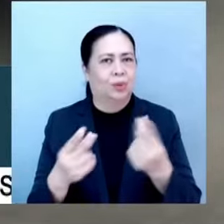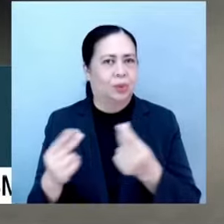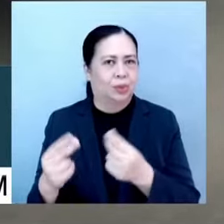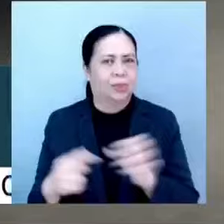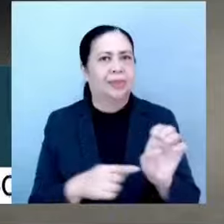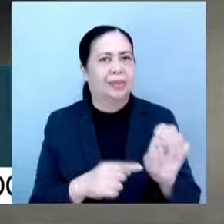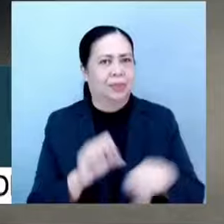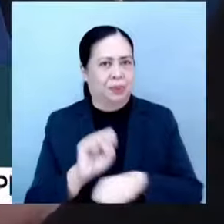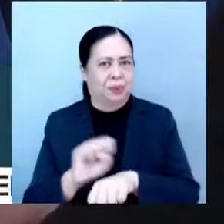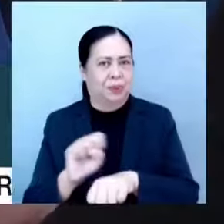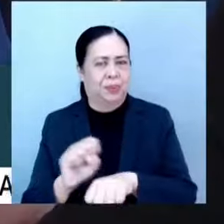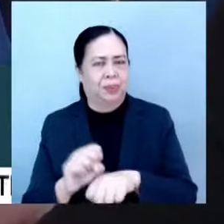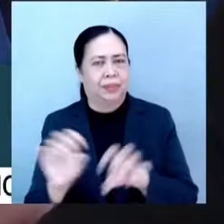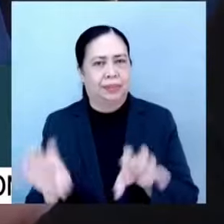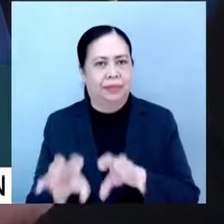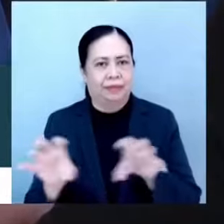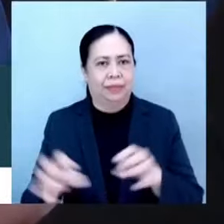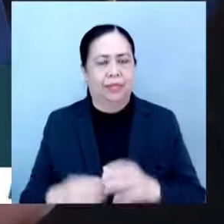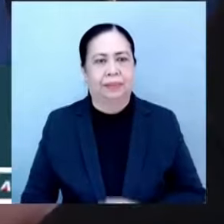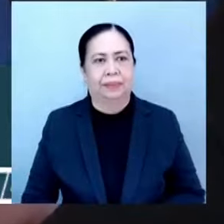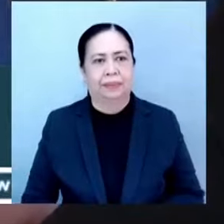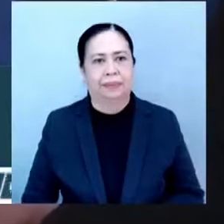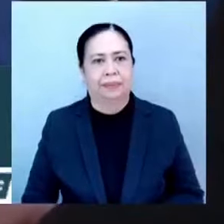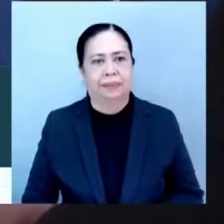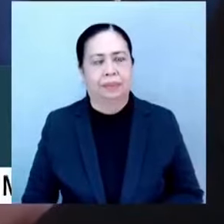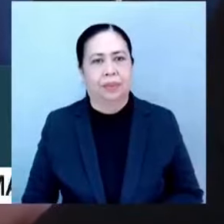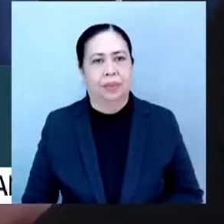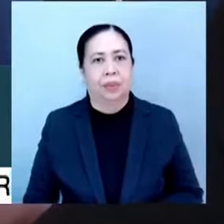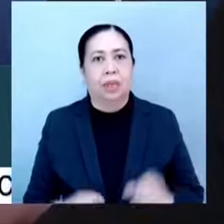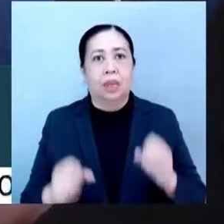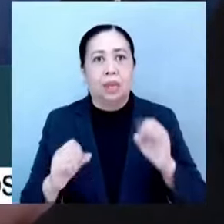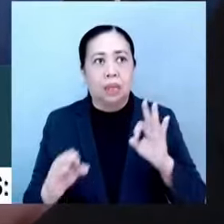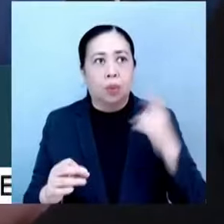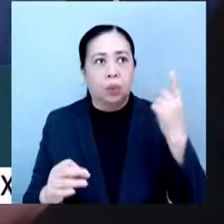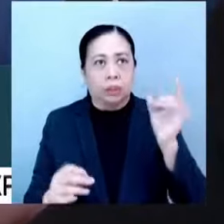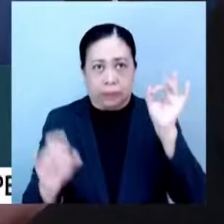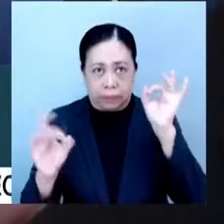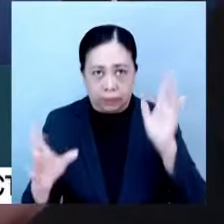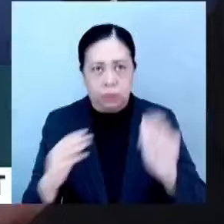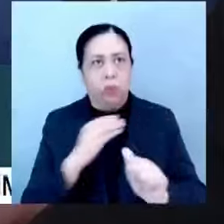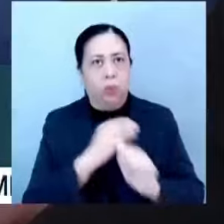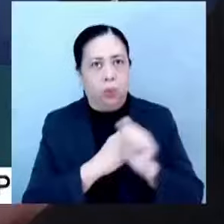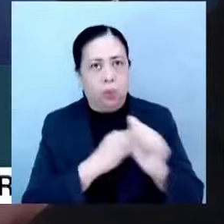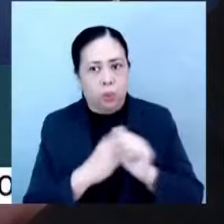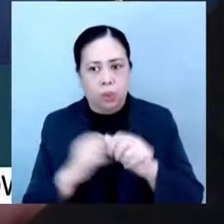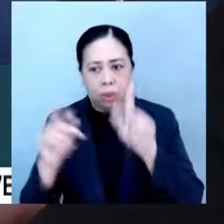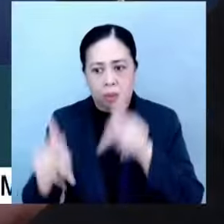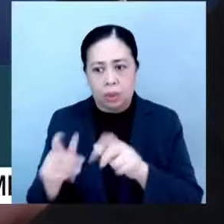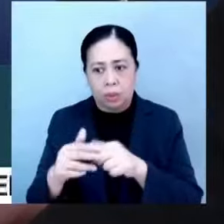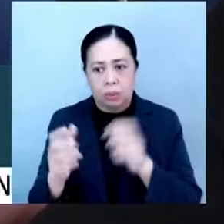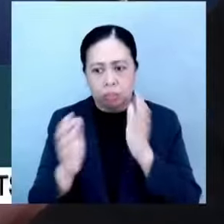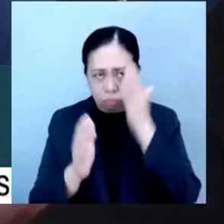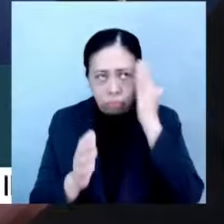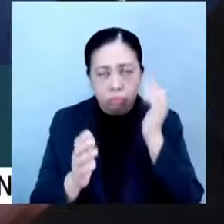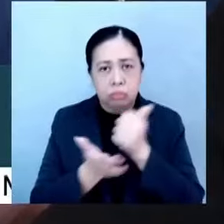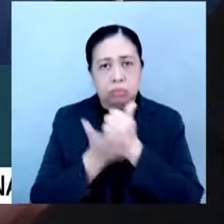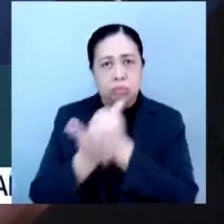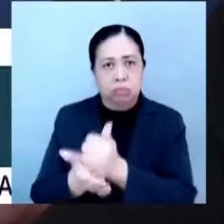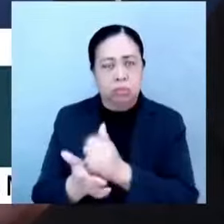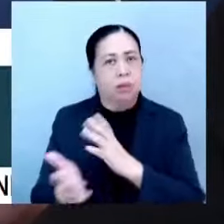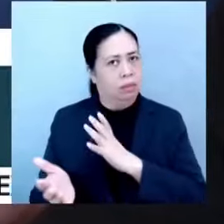activities. Only with high threat and medium threat coming from PSPG lang ang pwedeng magbigay